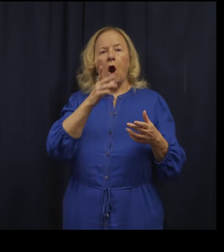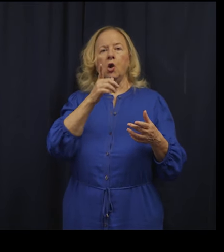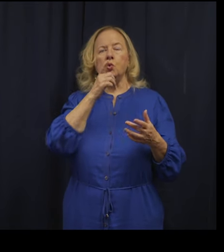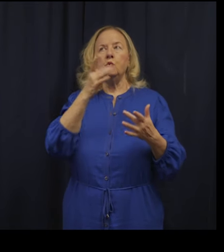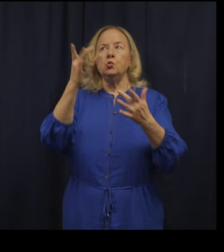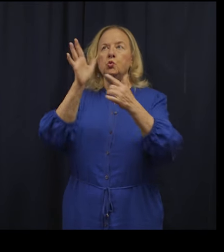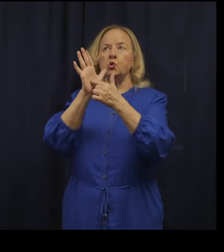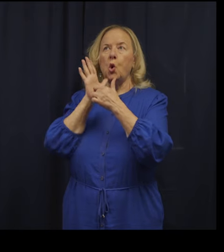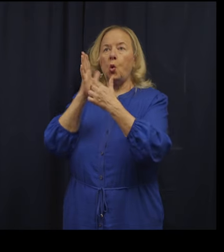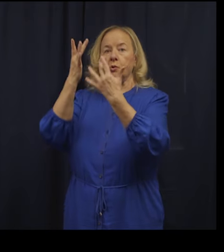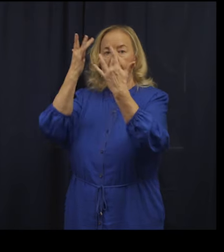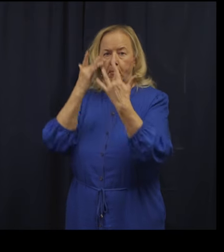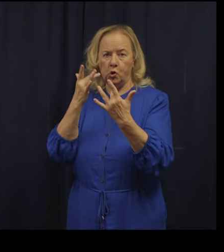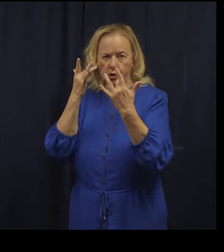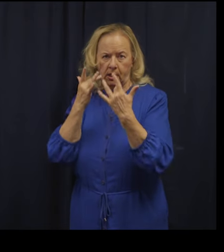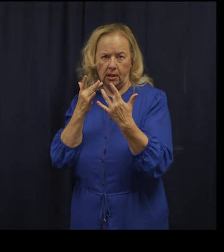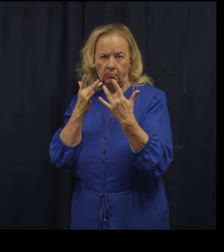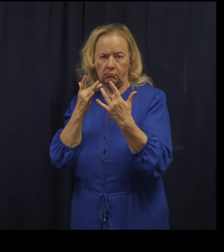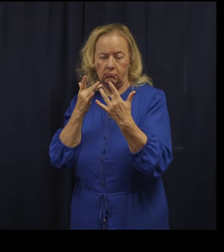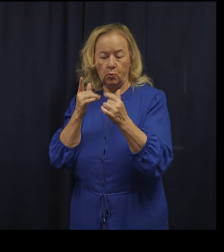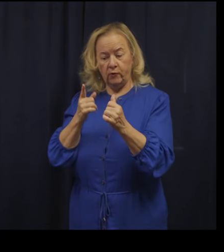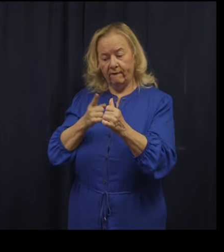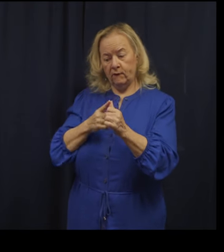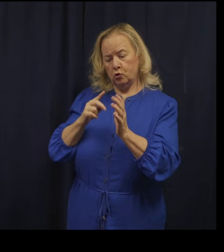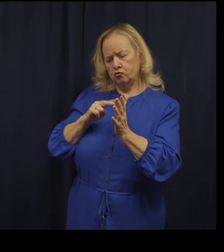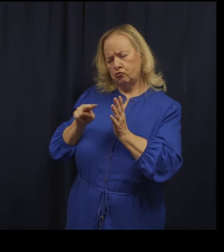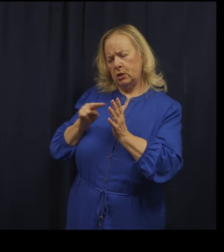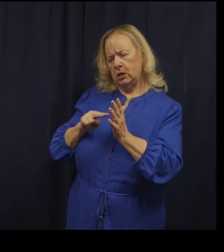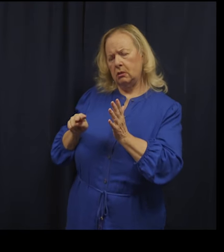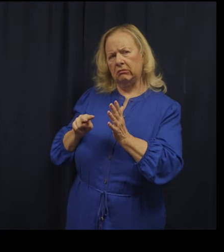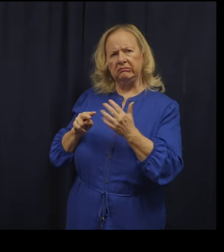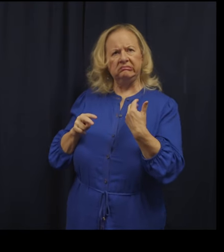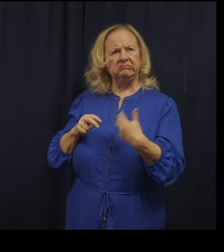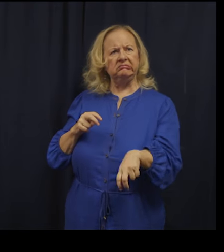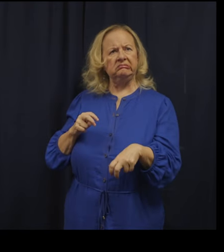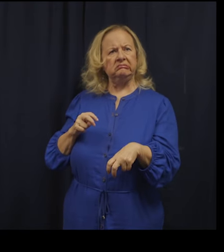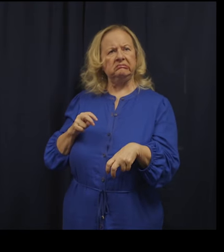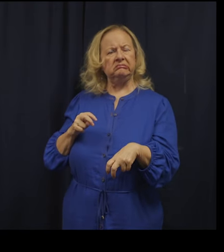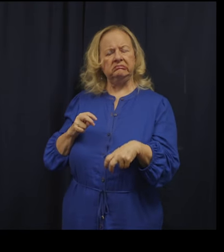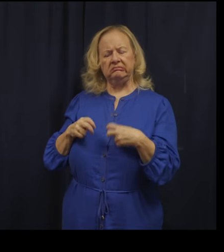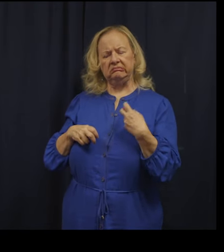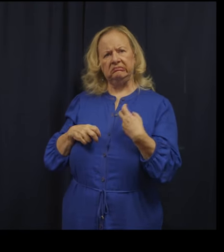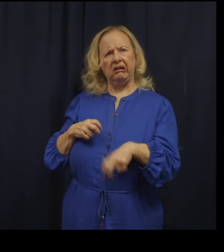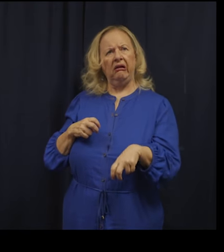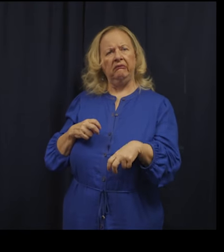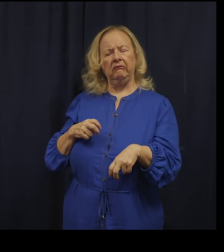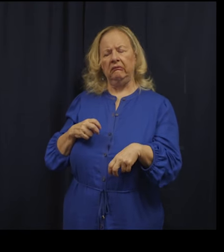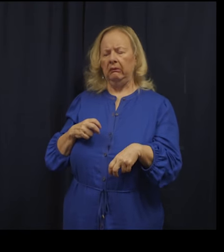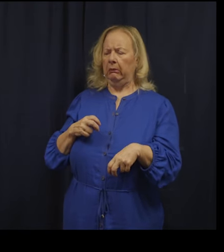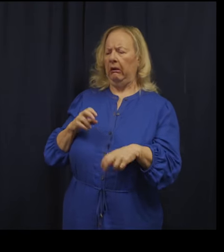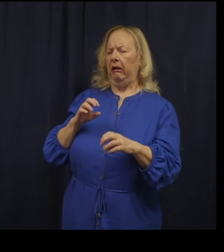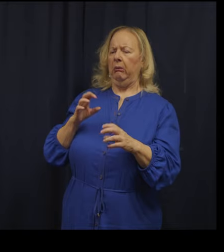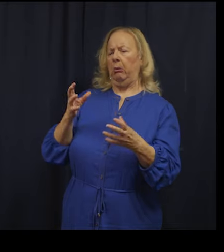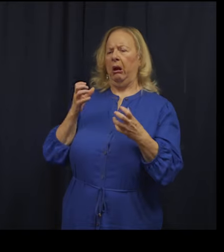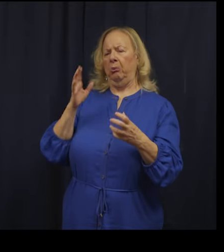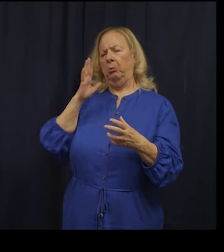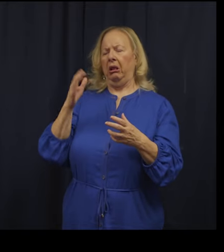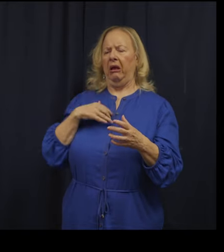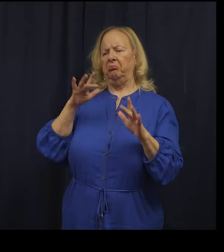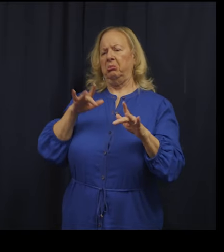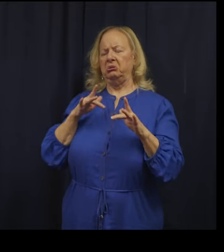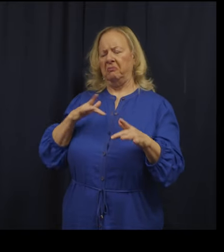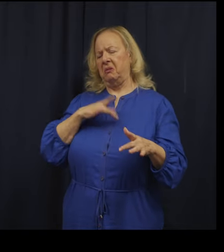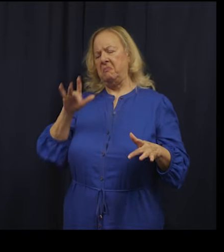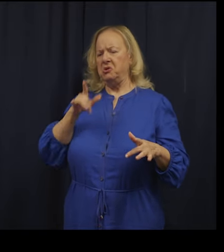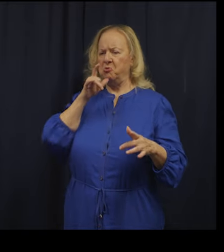mercy. Now, when you first read that, you think, ooh, that's tough. Man, God's tough. He says, I'll have mercy on whom I will have mercy.